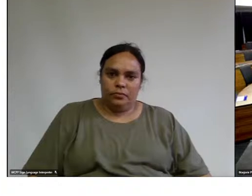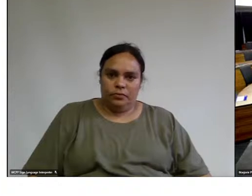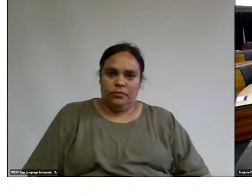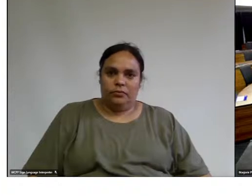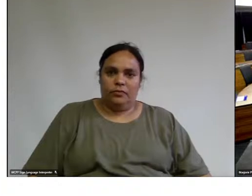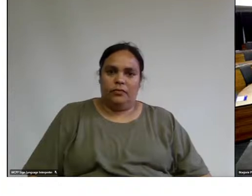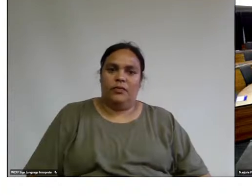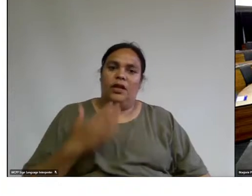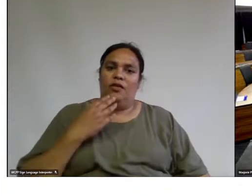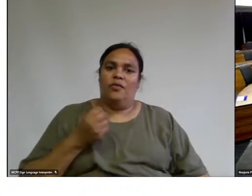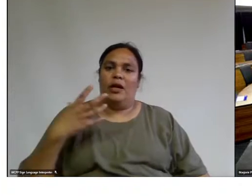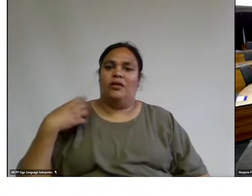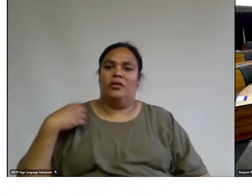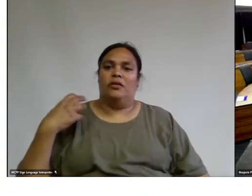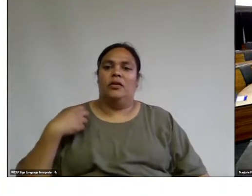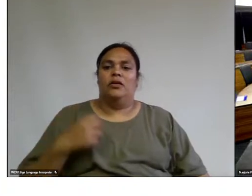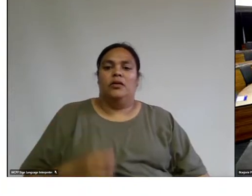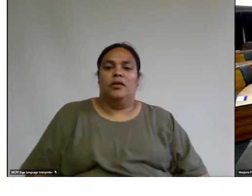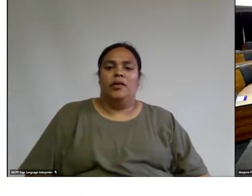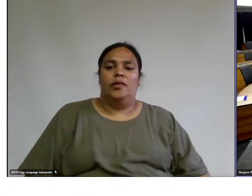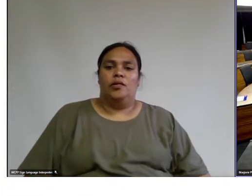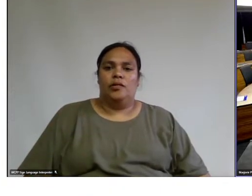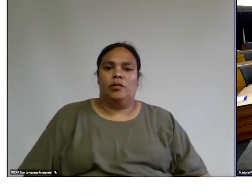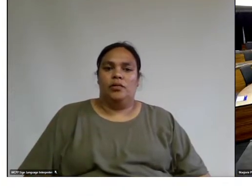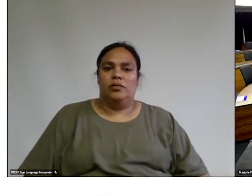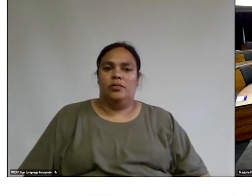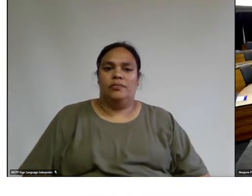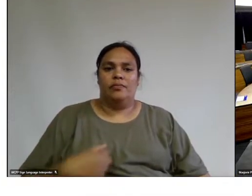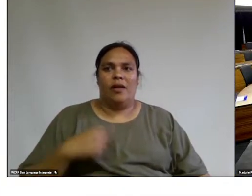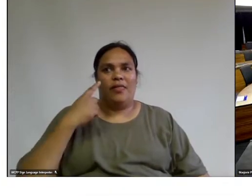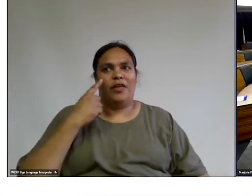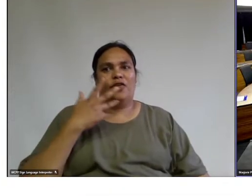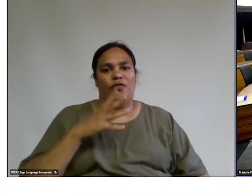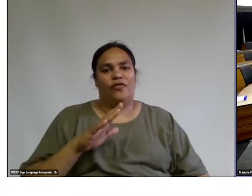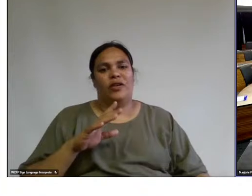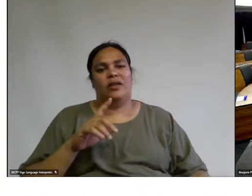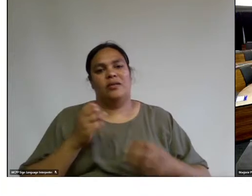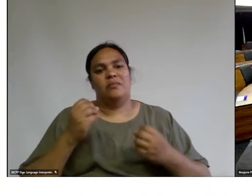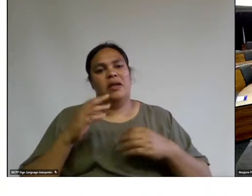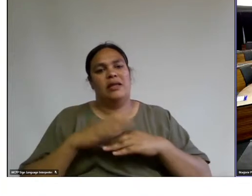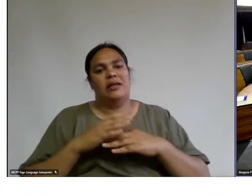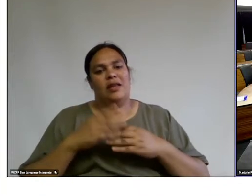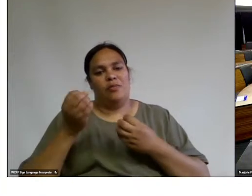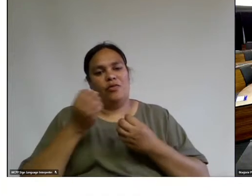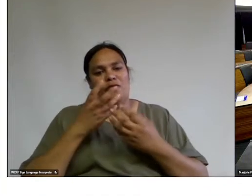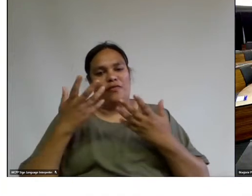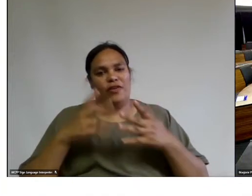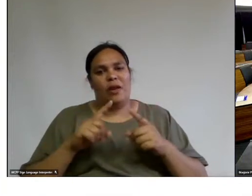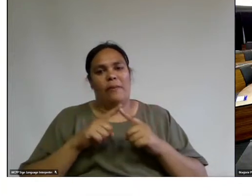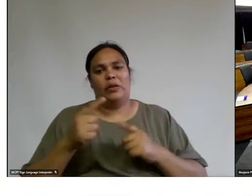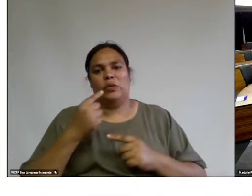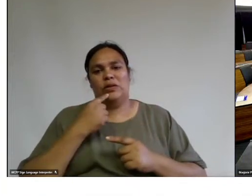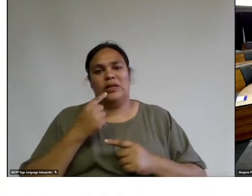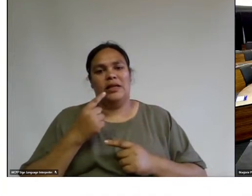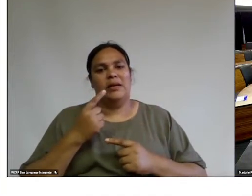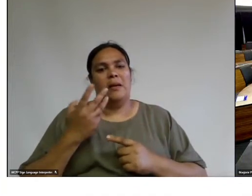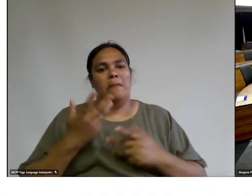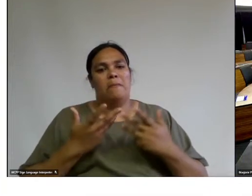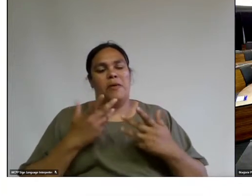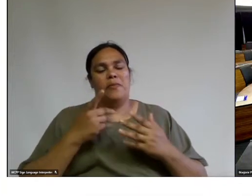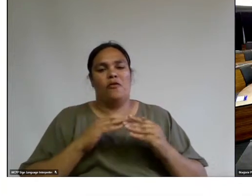much, Minister. I think you've raised this quite a number of times where you said you seem to be